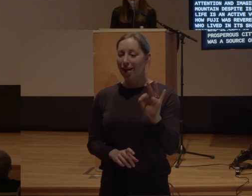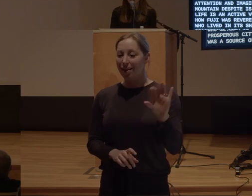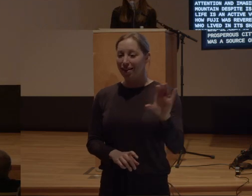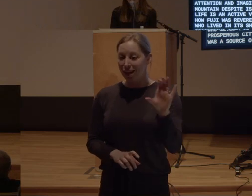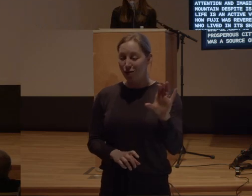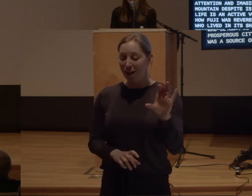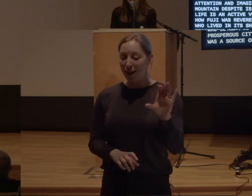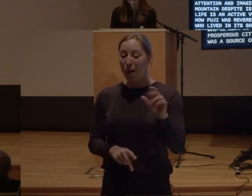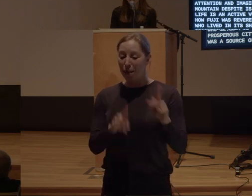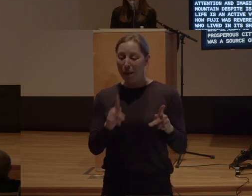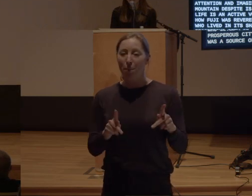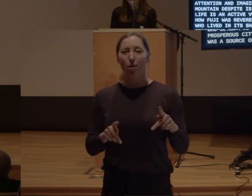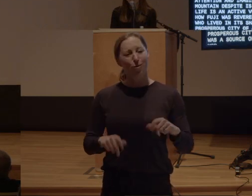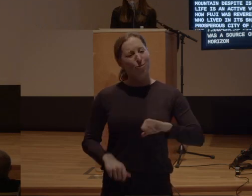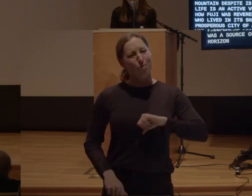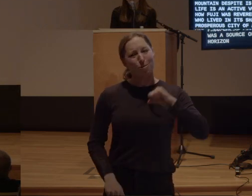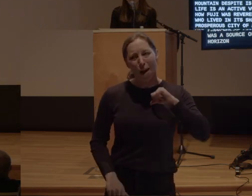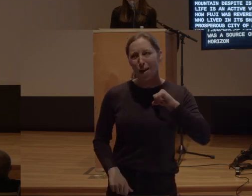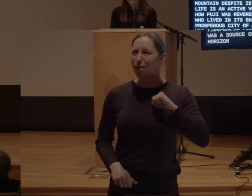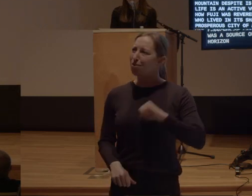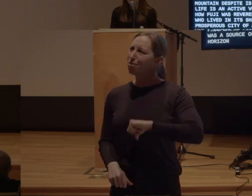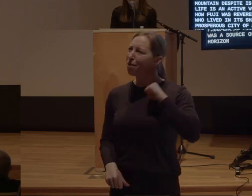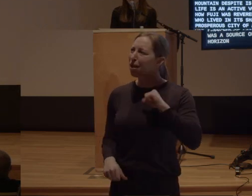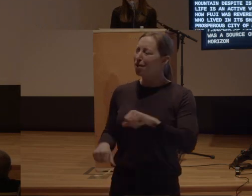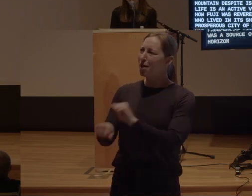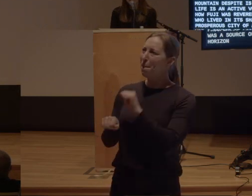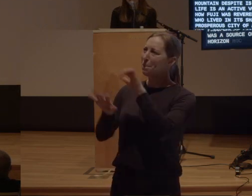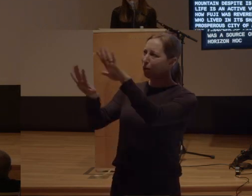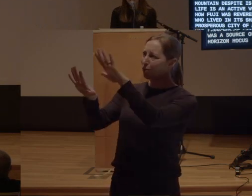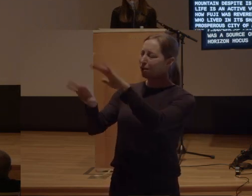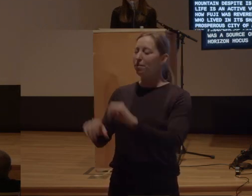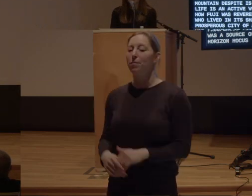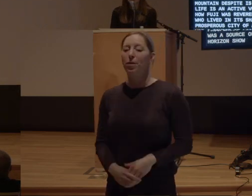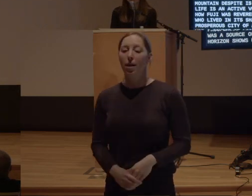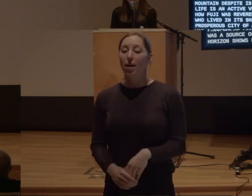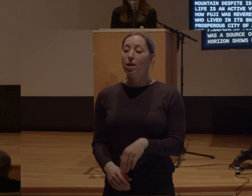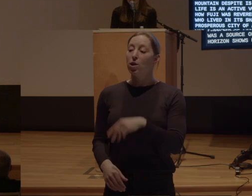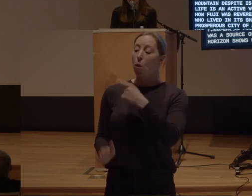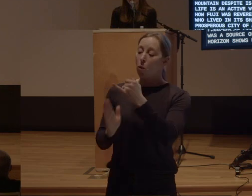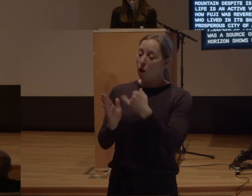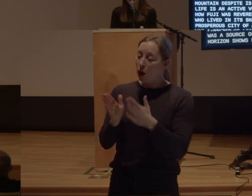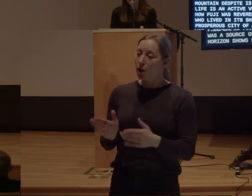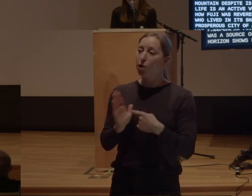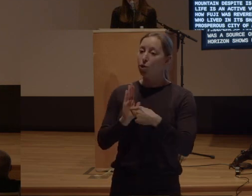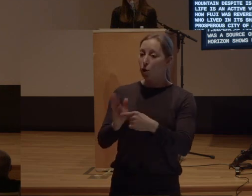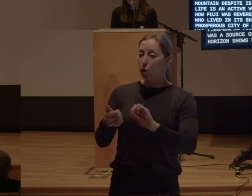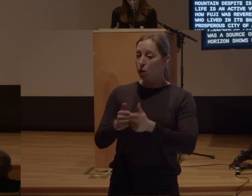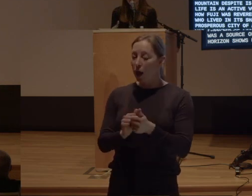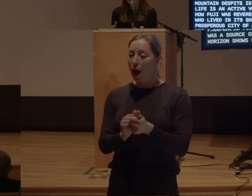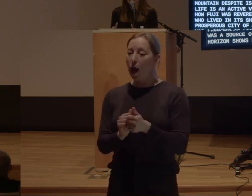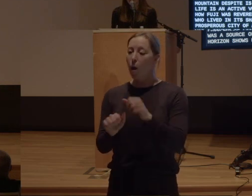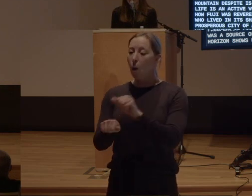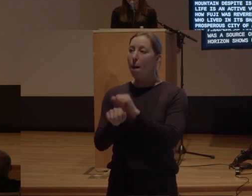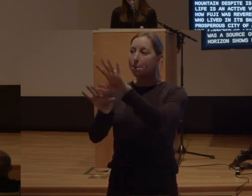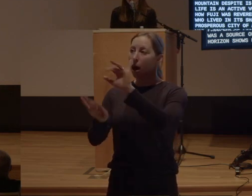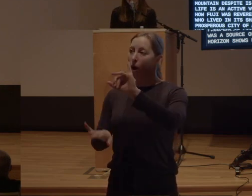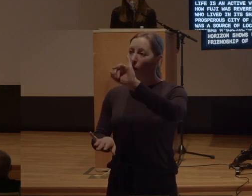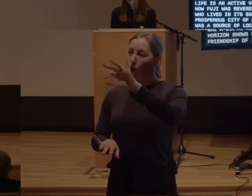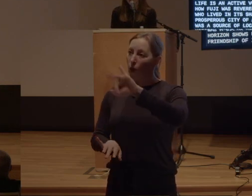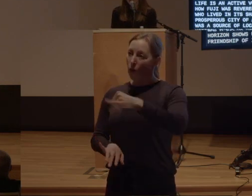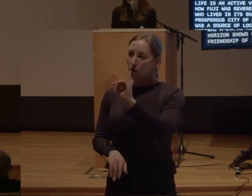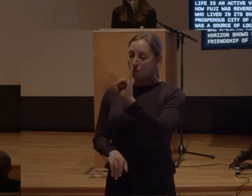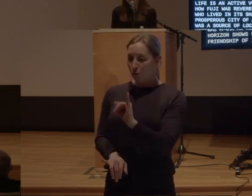ever present on the horizon. Hokusai shows us how Fuji's fan and the fan shape of its cone